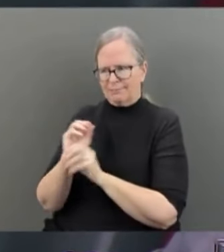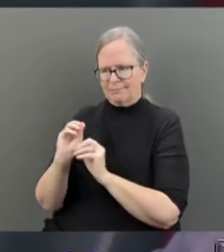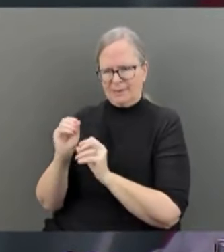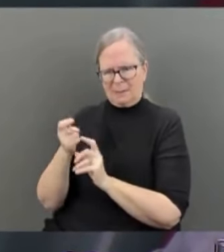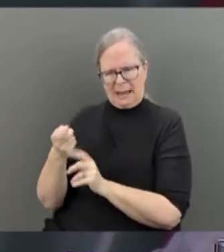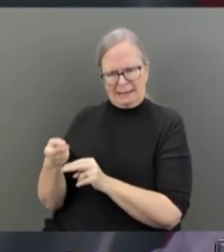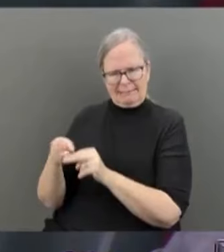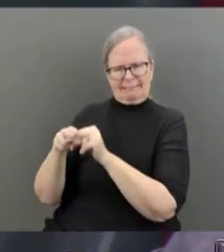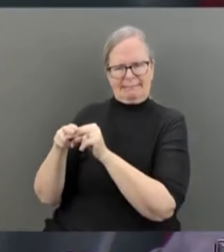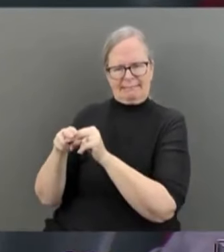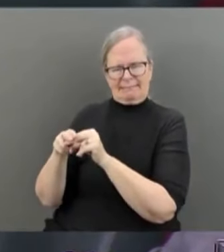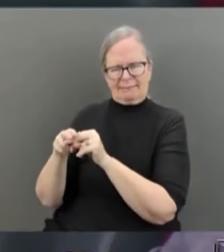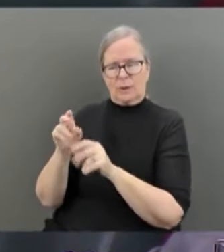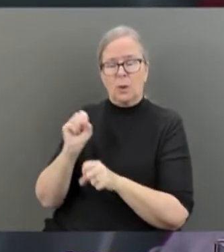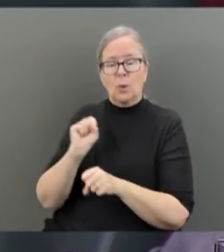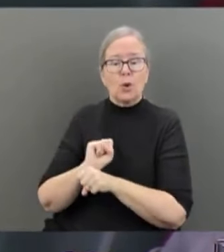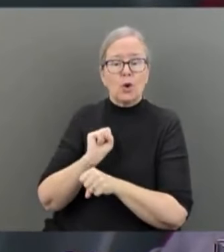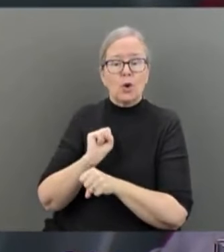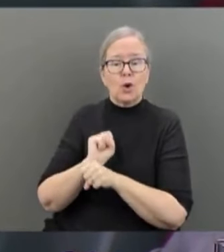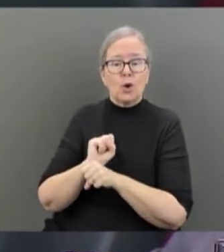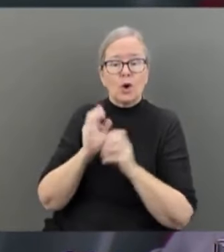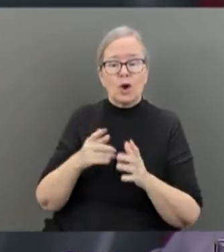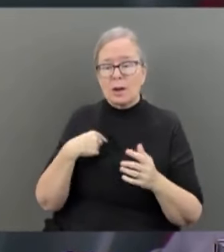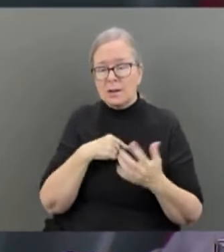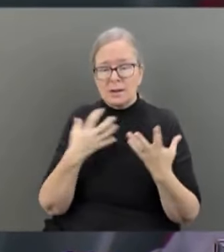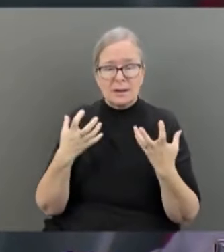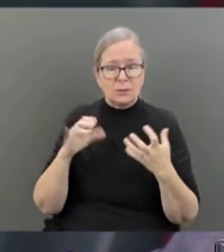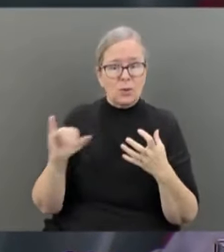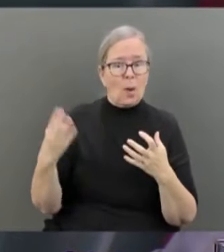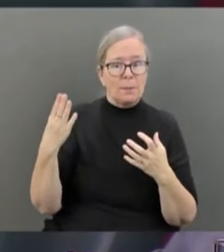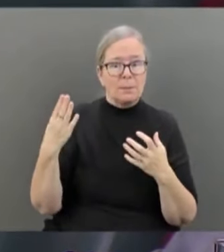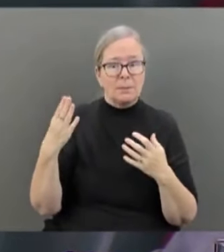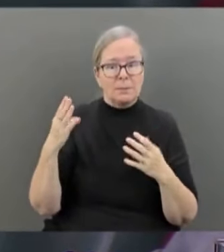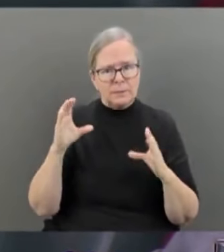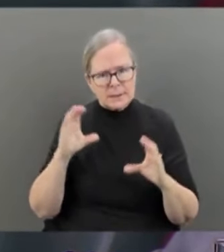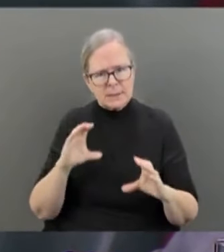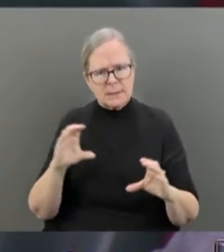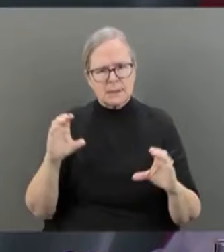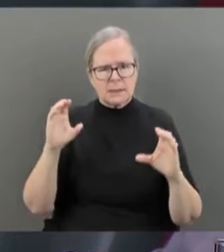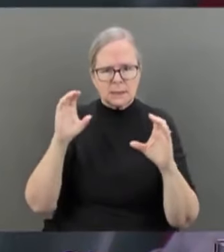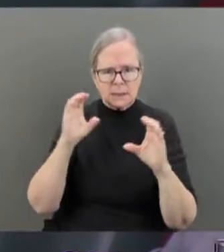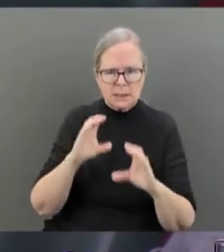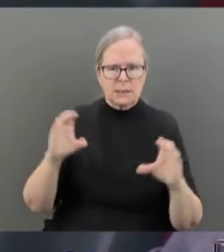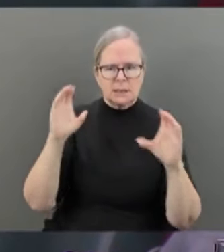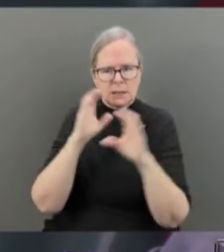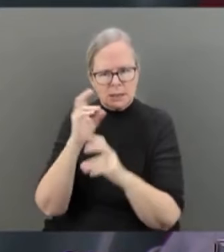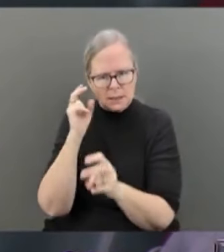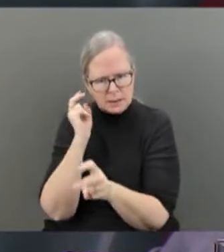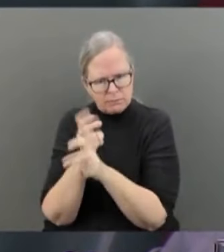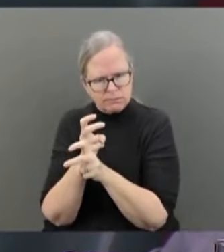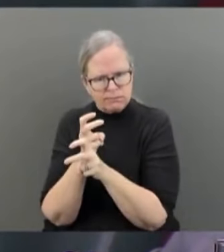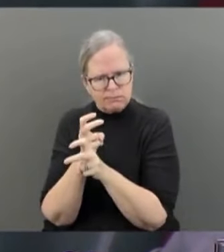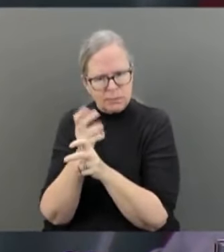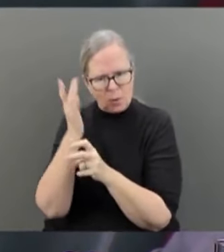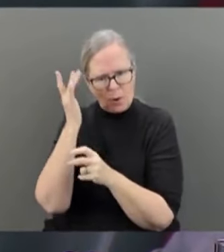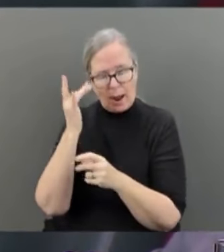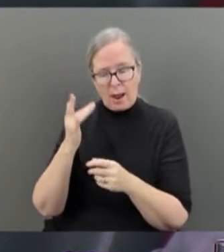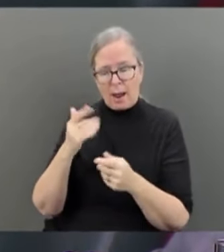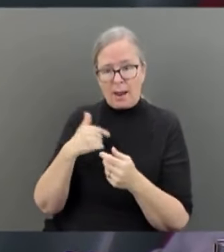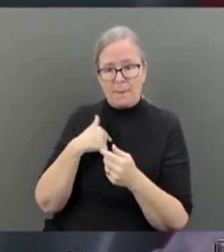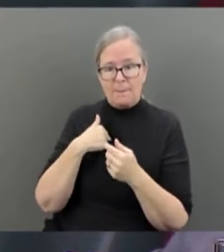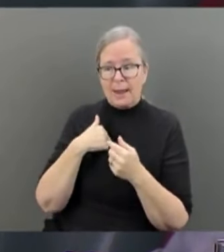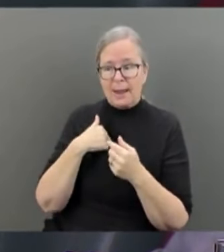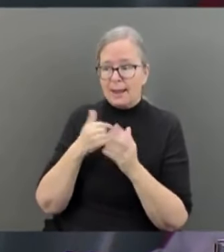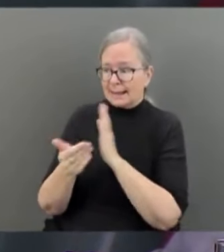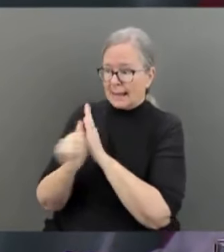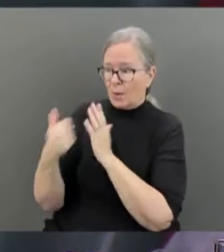job or find suitable roles that match their unique skills. To the Minister, what are the government programs available